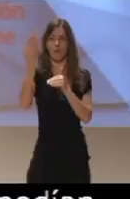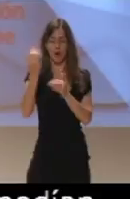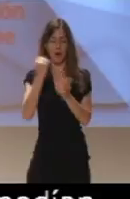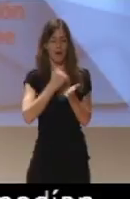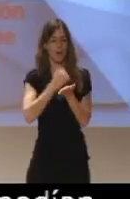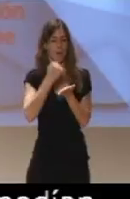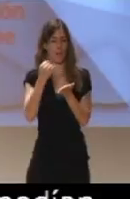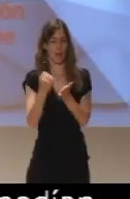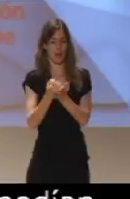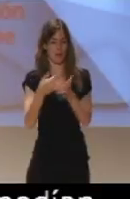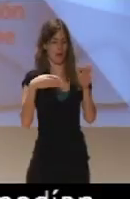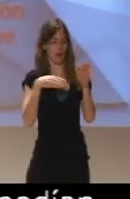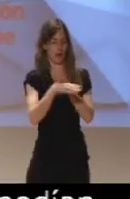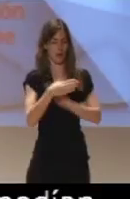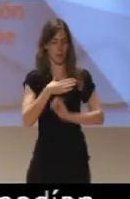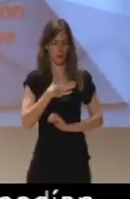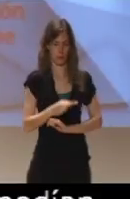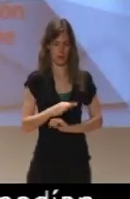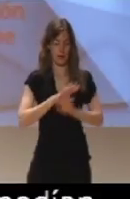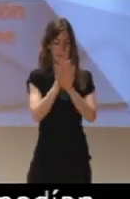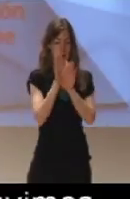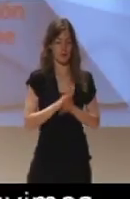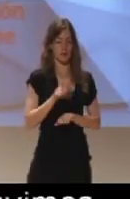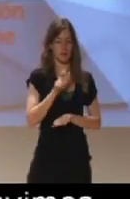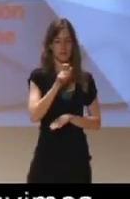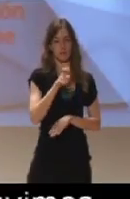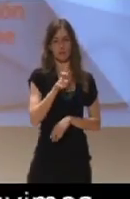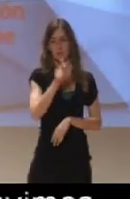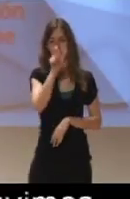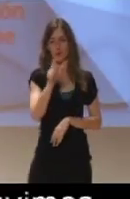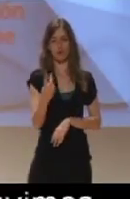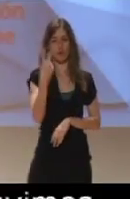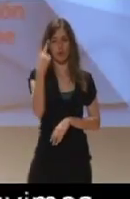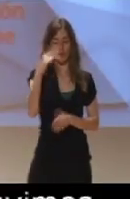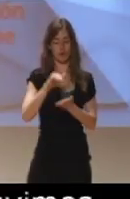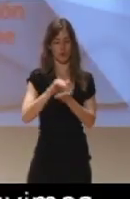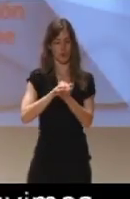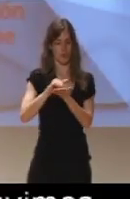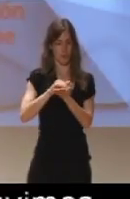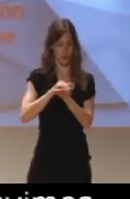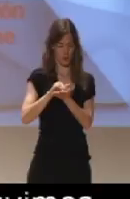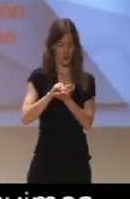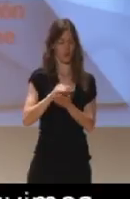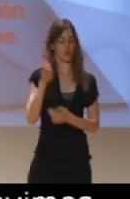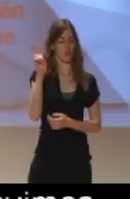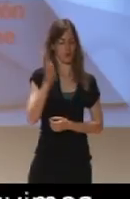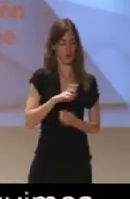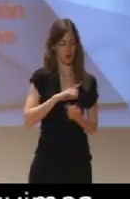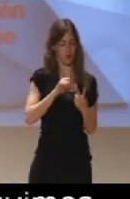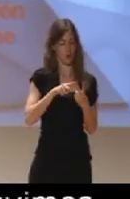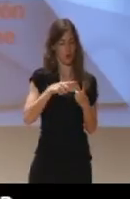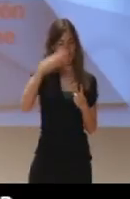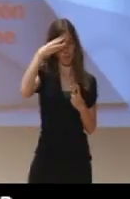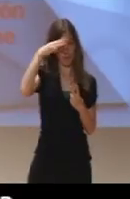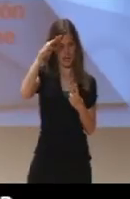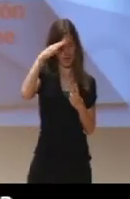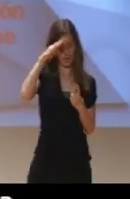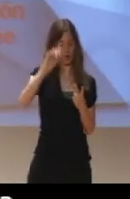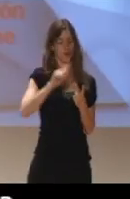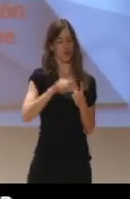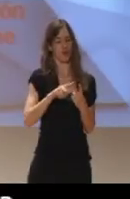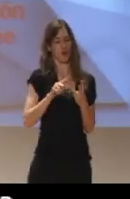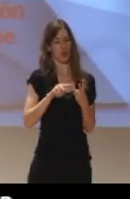for people who could register from abroad. And we had 2 students from New York, 1 student